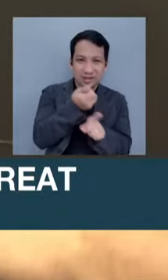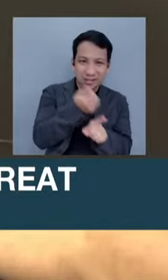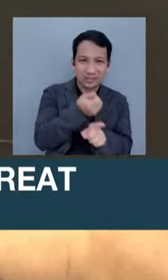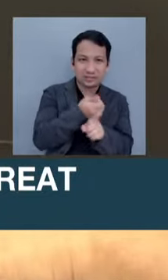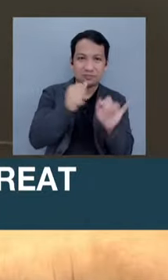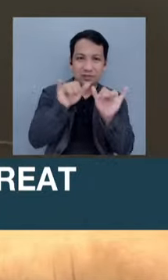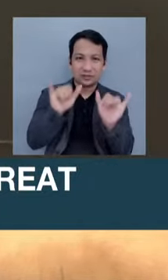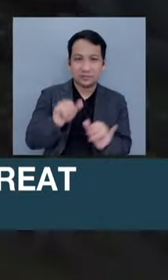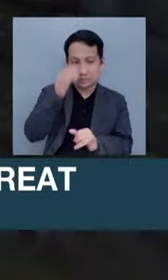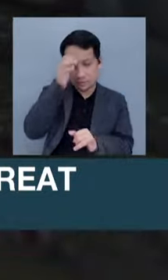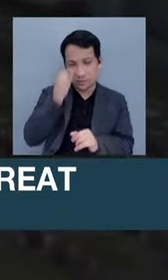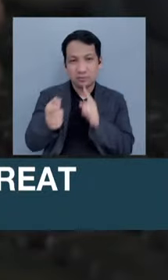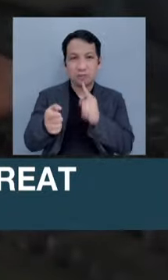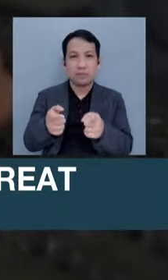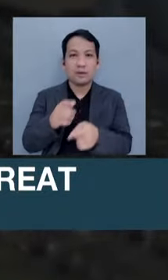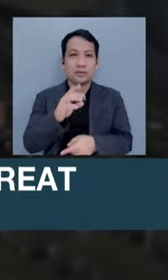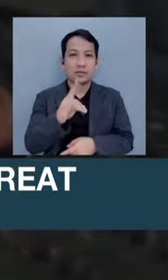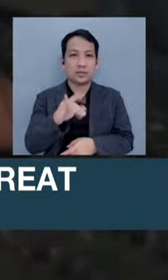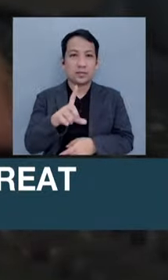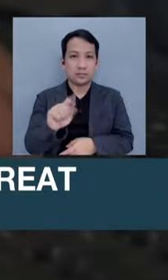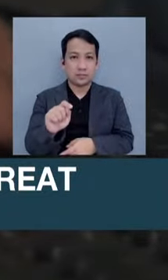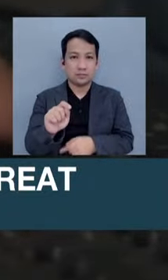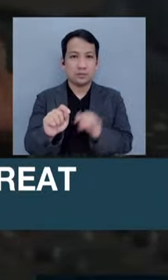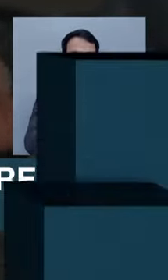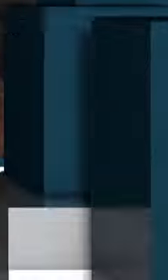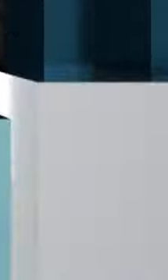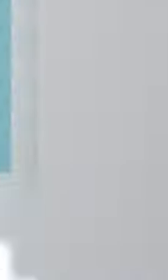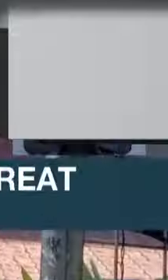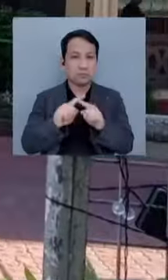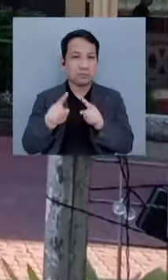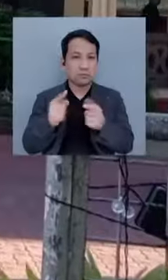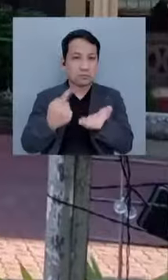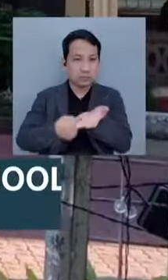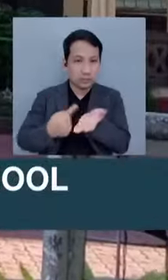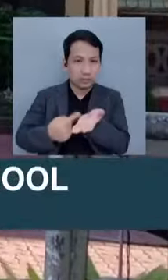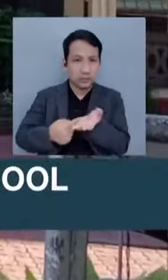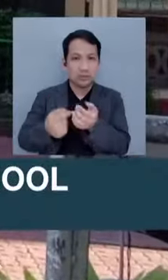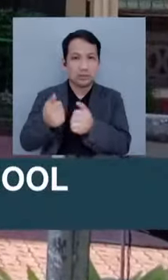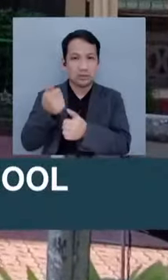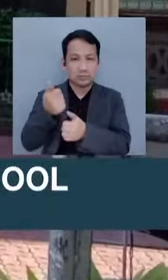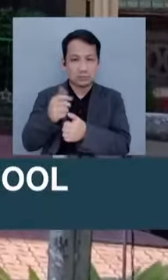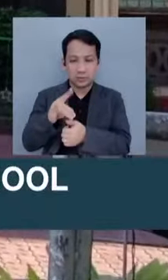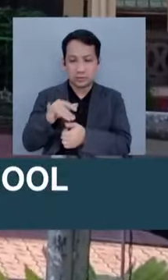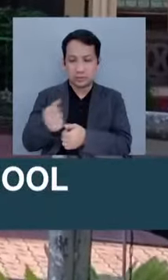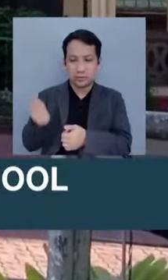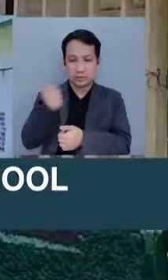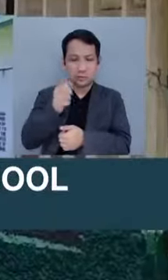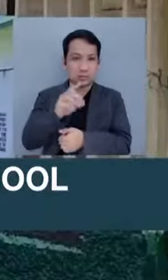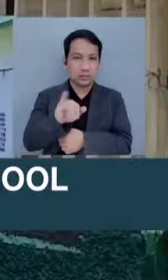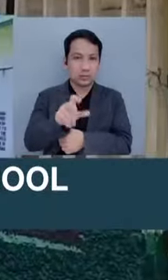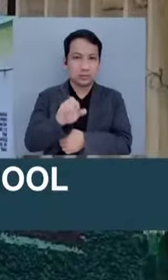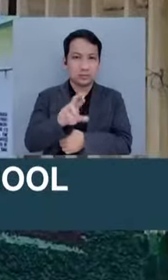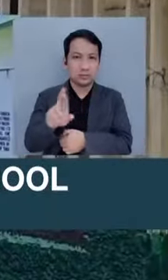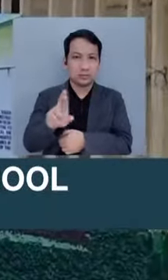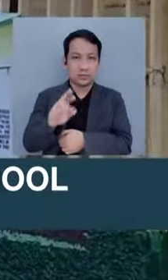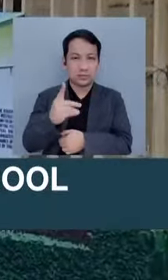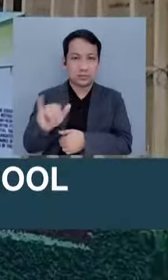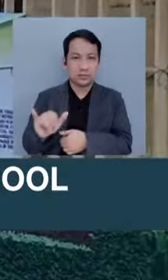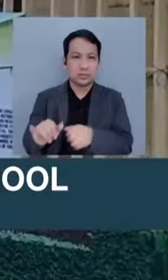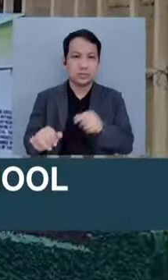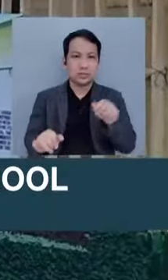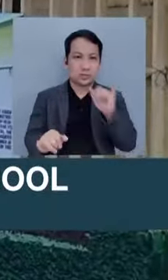Communications Technology Under Secretary Jeffrey D. And Iloilo City suspends classes for 2 days due to extreme